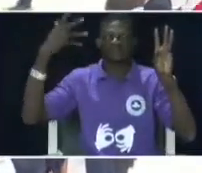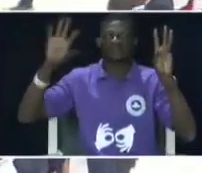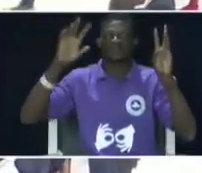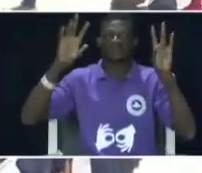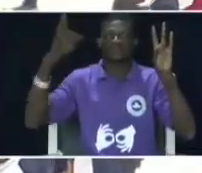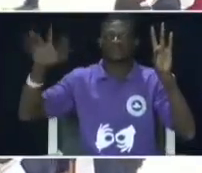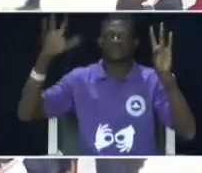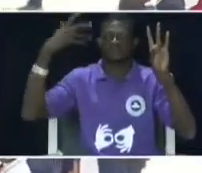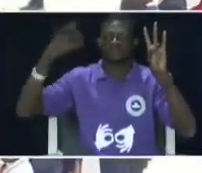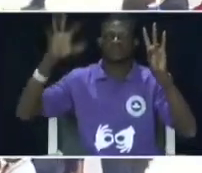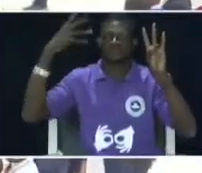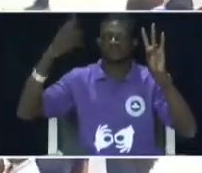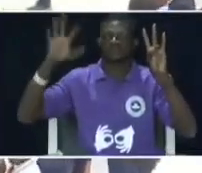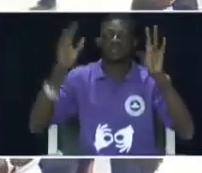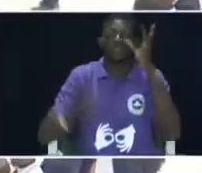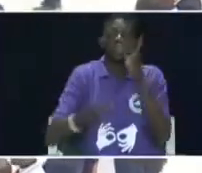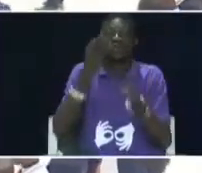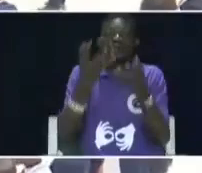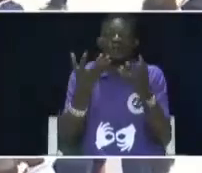Seven.